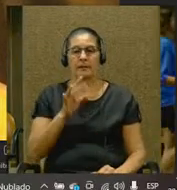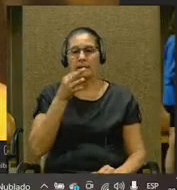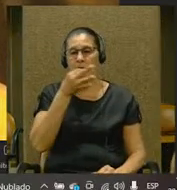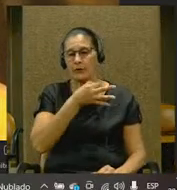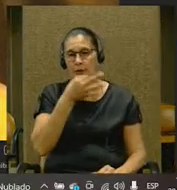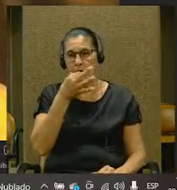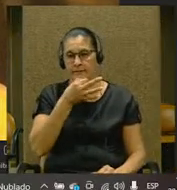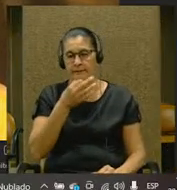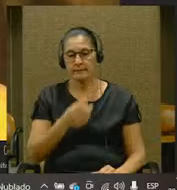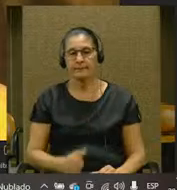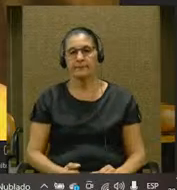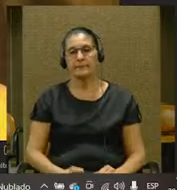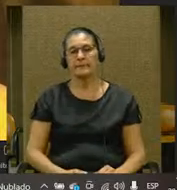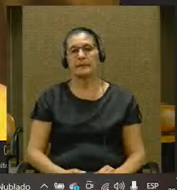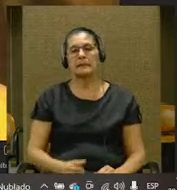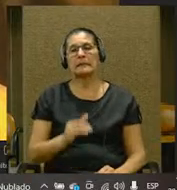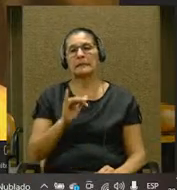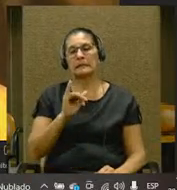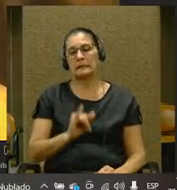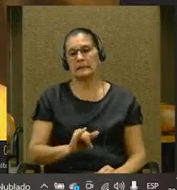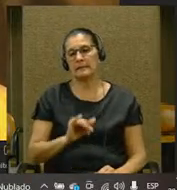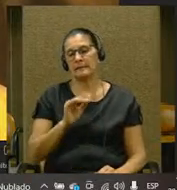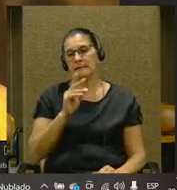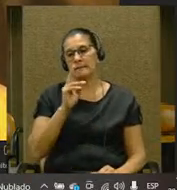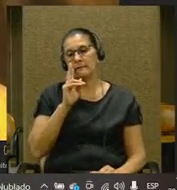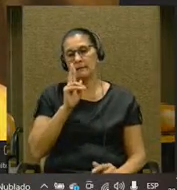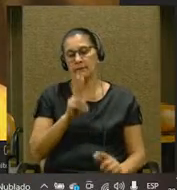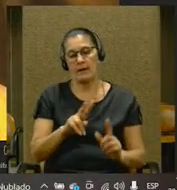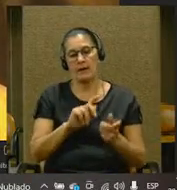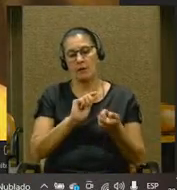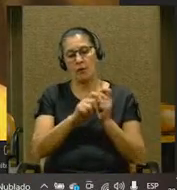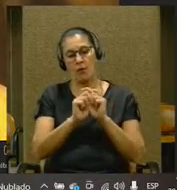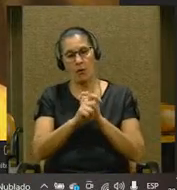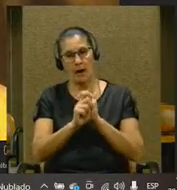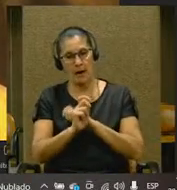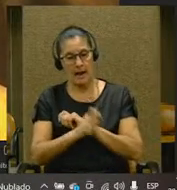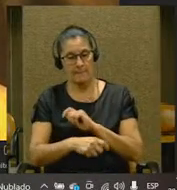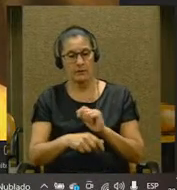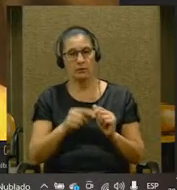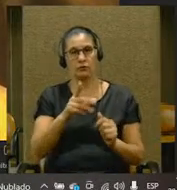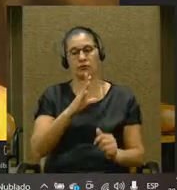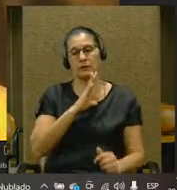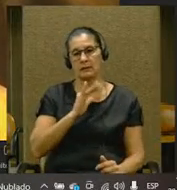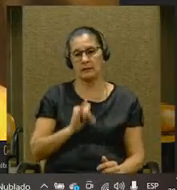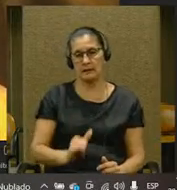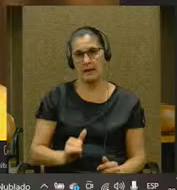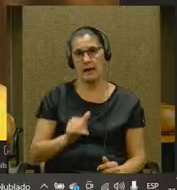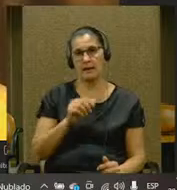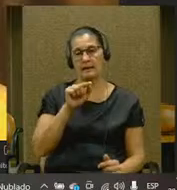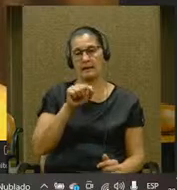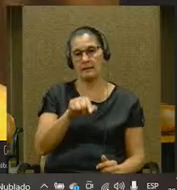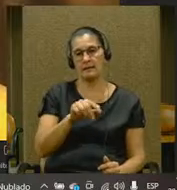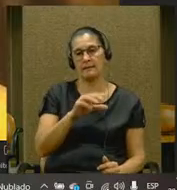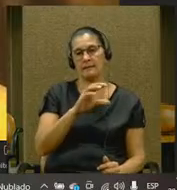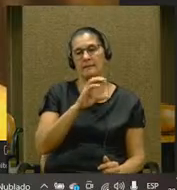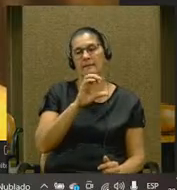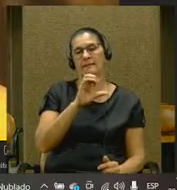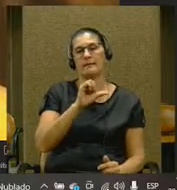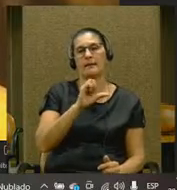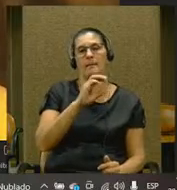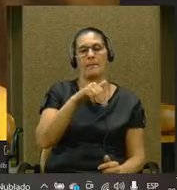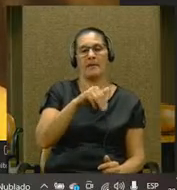it's notable the changes that have taken place in the context of the CND, as well as in the